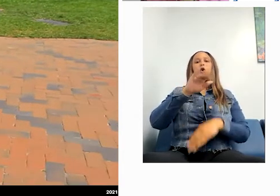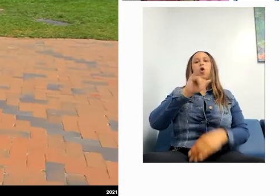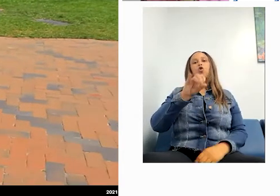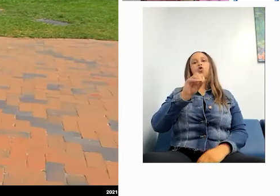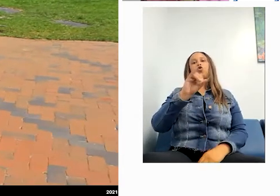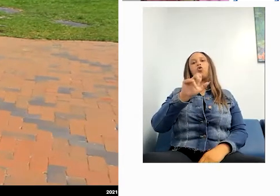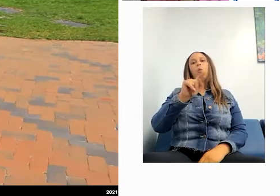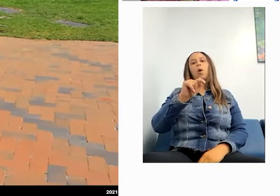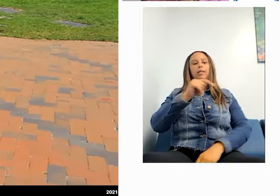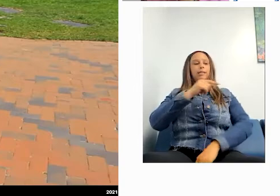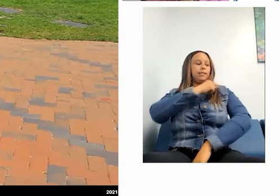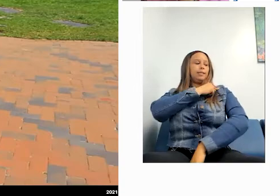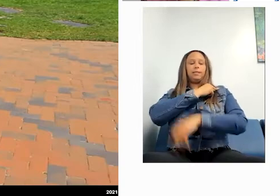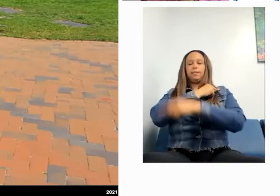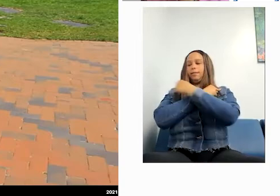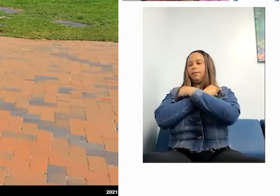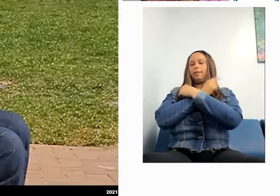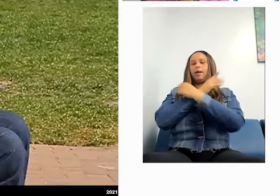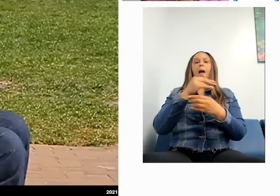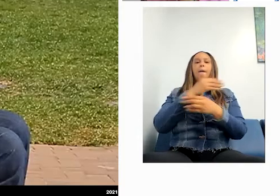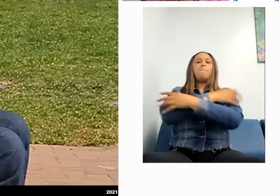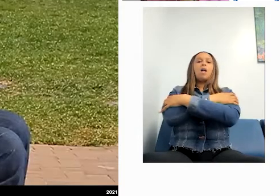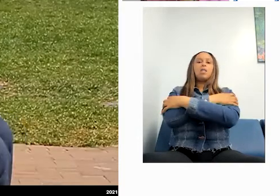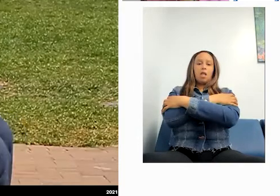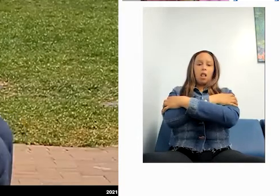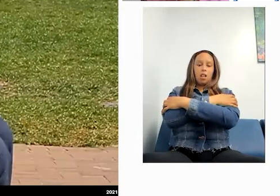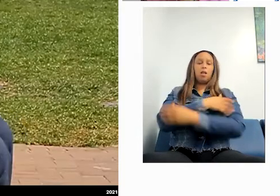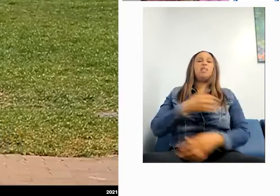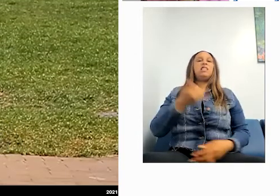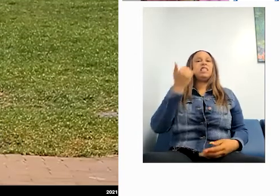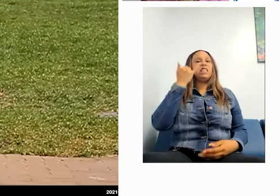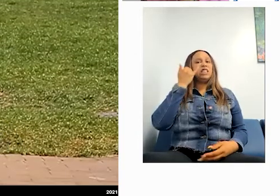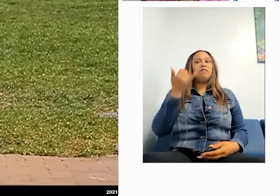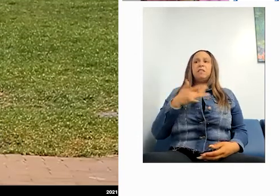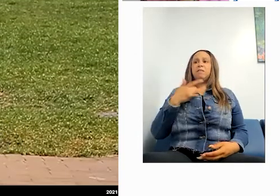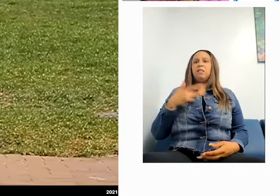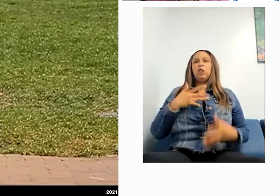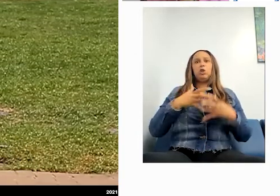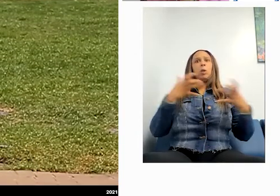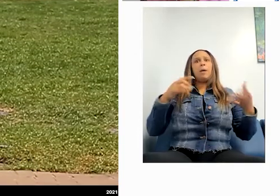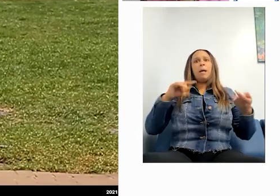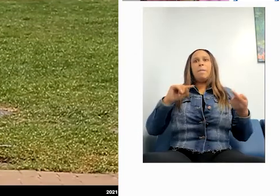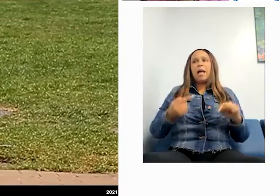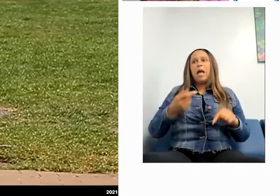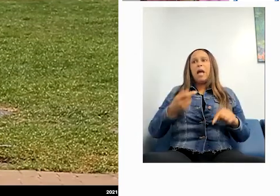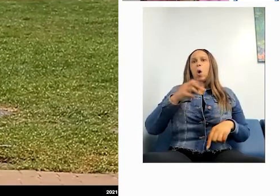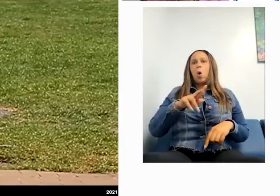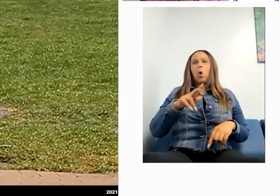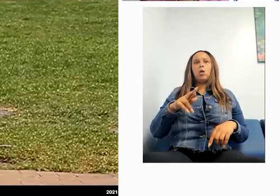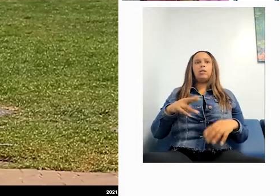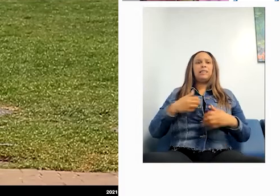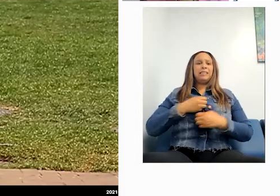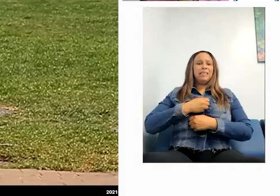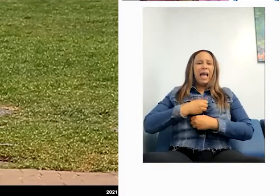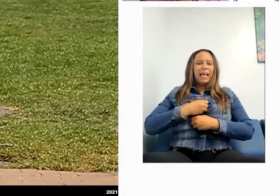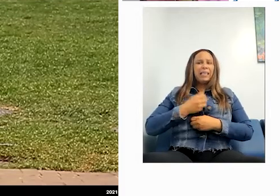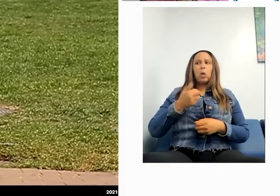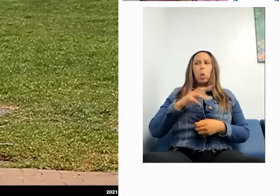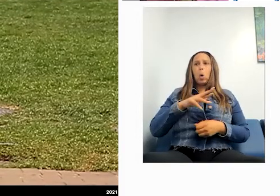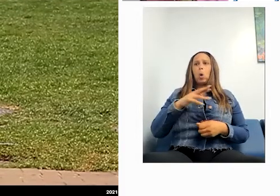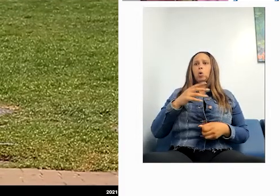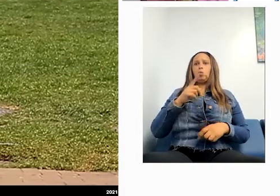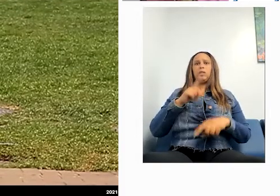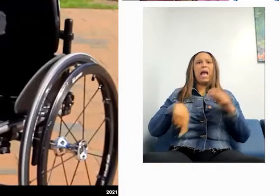stable. If you do feel unstable, have too much pain, instability, or tightness to have good posture, you may